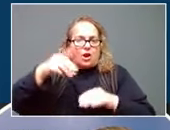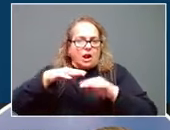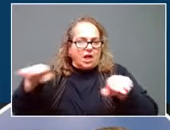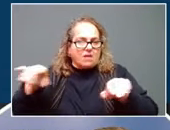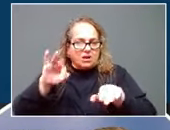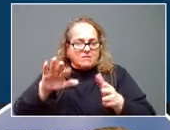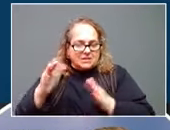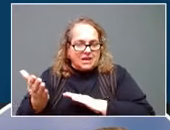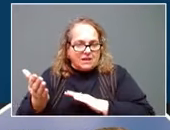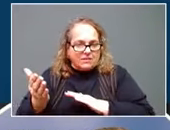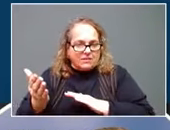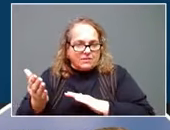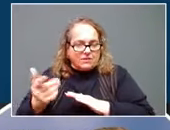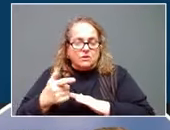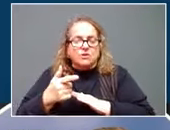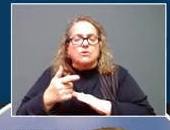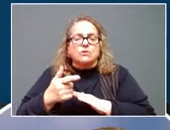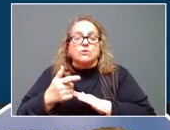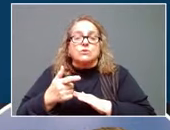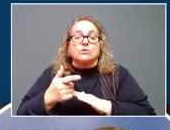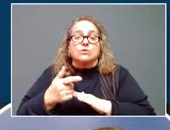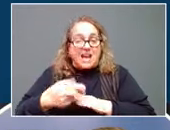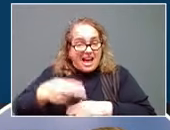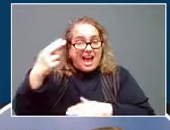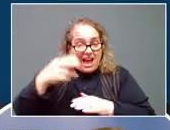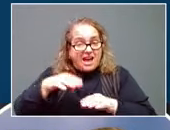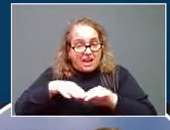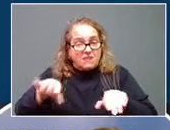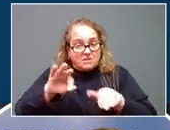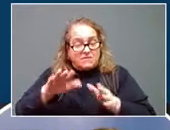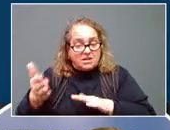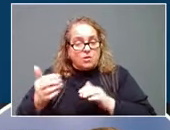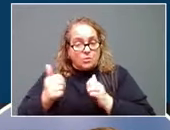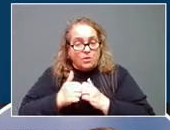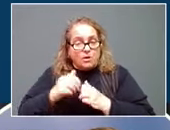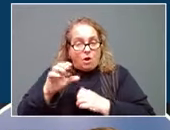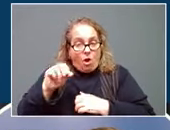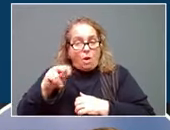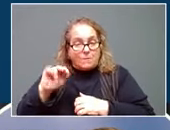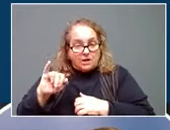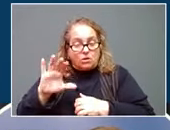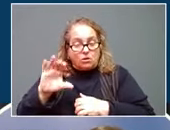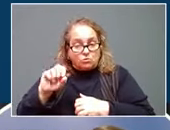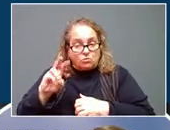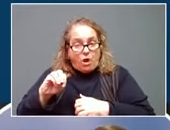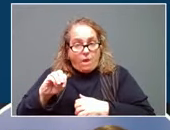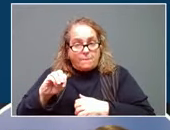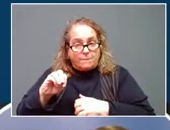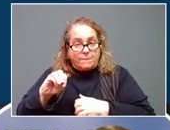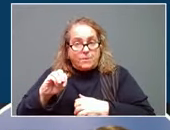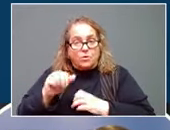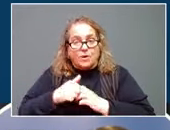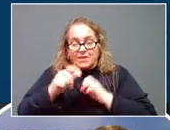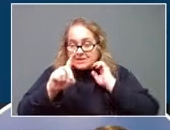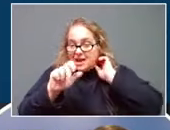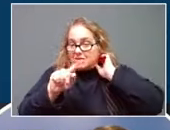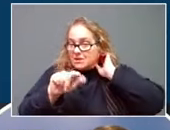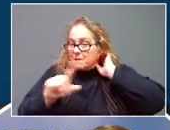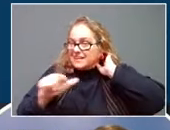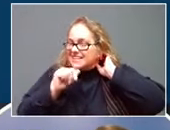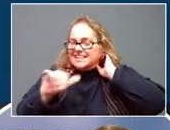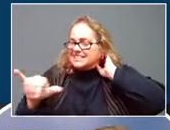a significant level of death with Omicron as opposed to Delta, but it's not the same